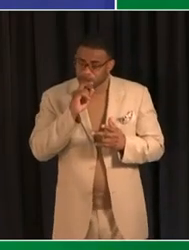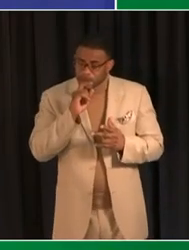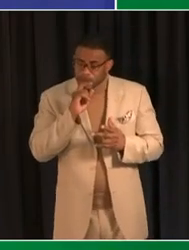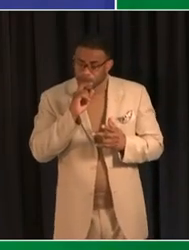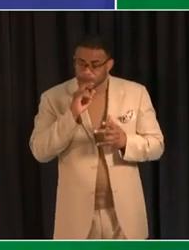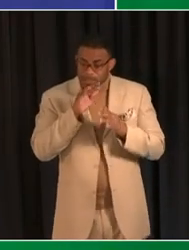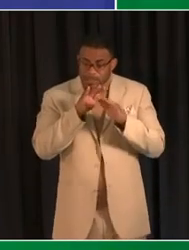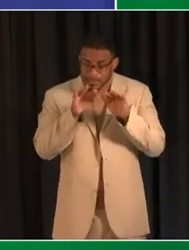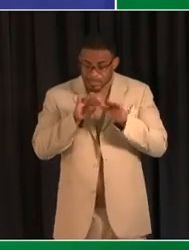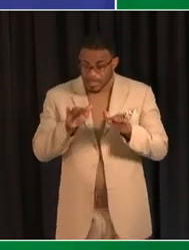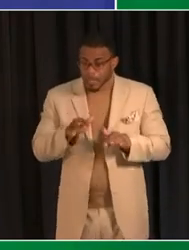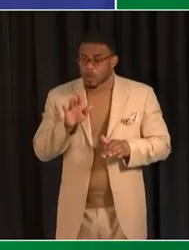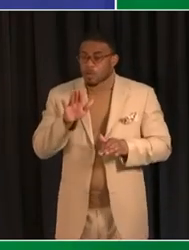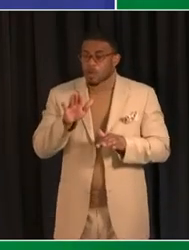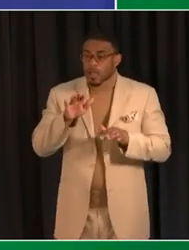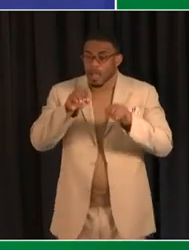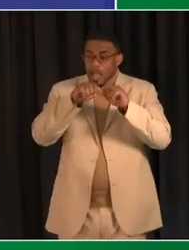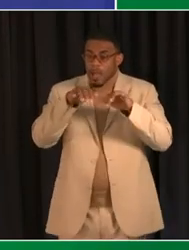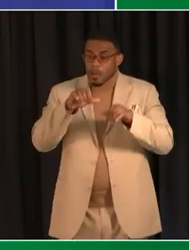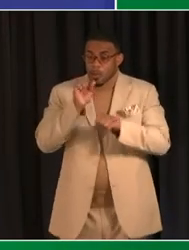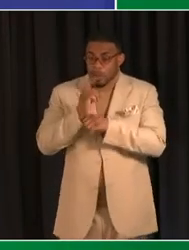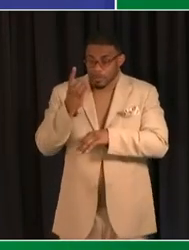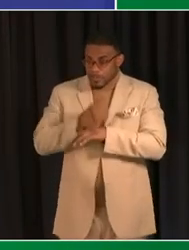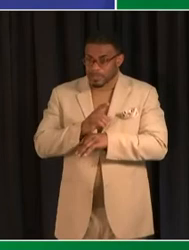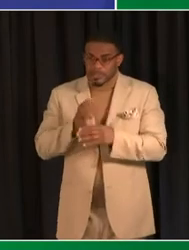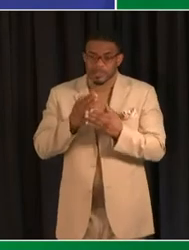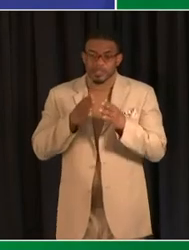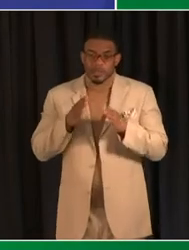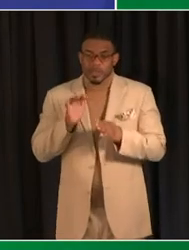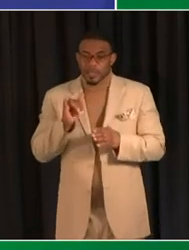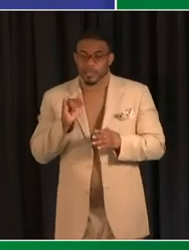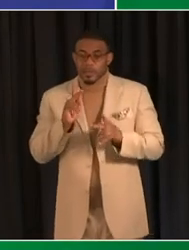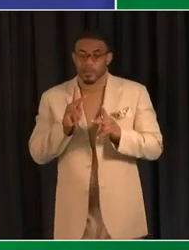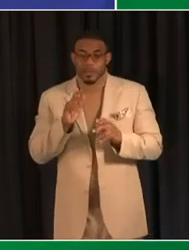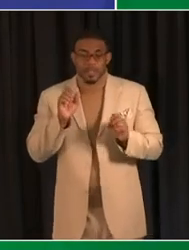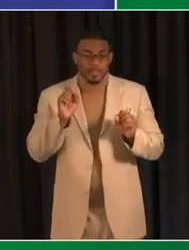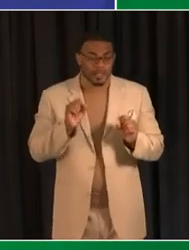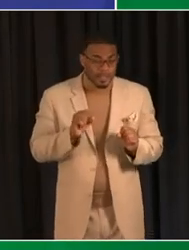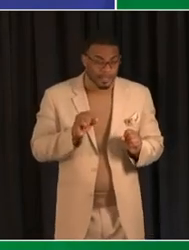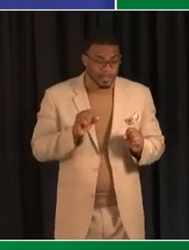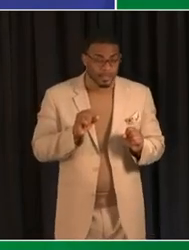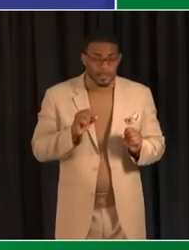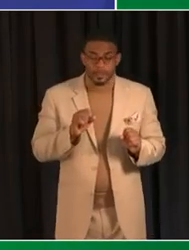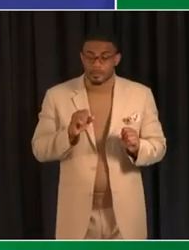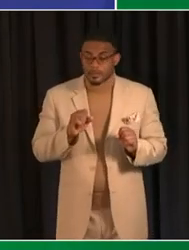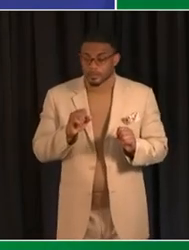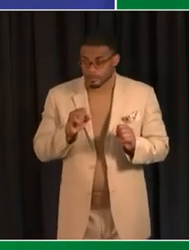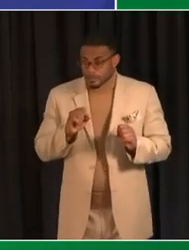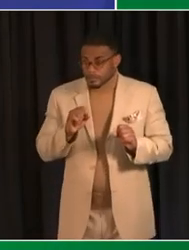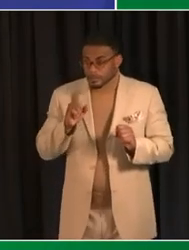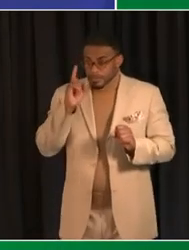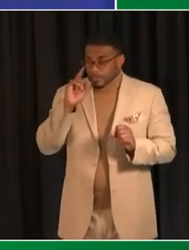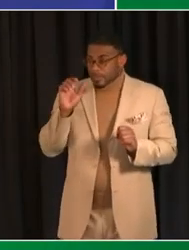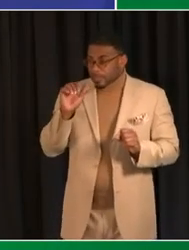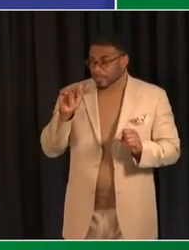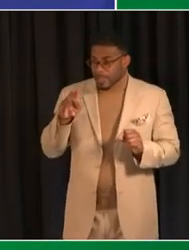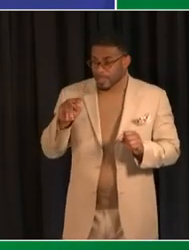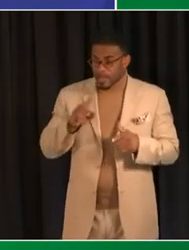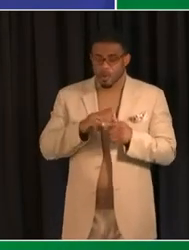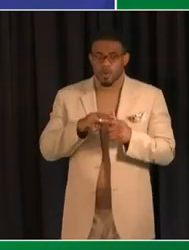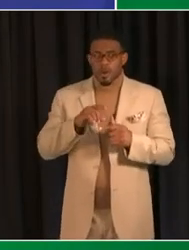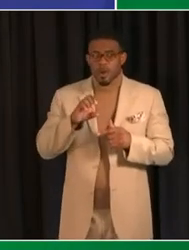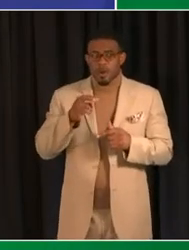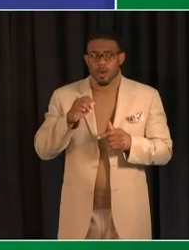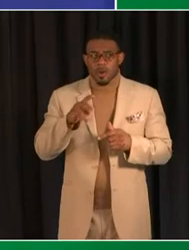you stagger your hybrid work days in such a way that people can? I think